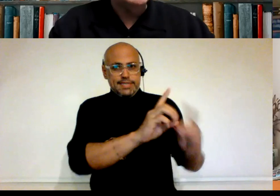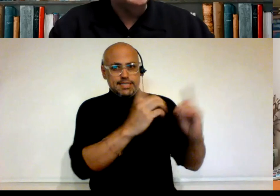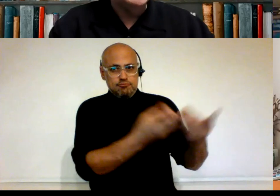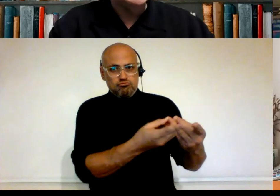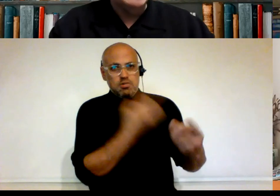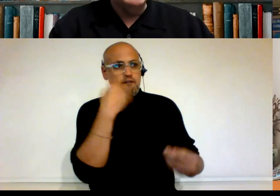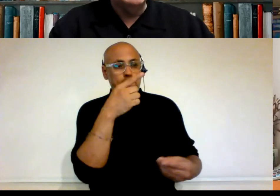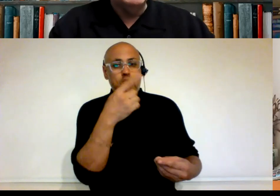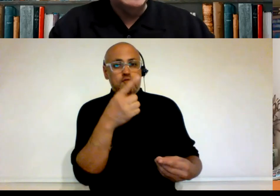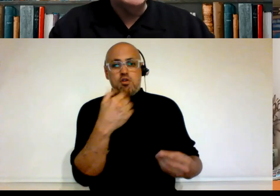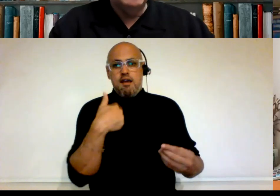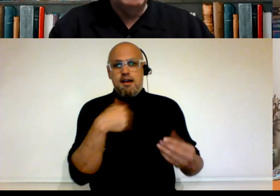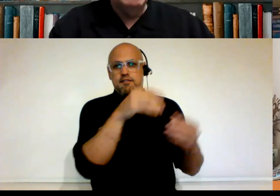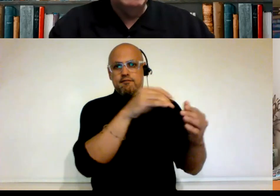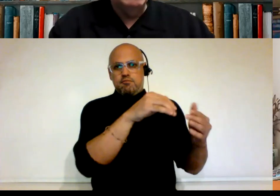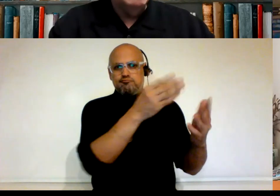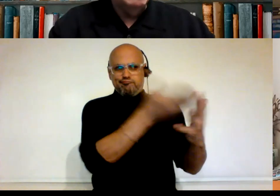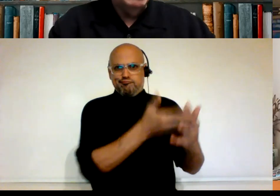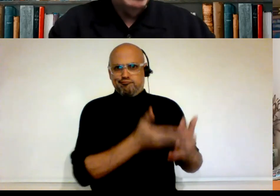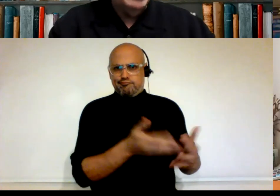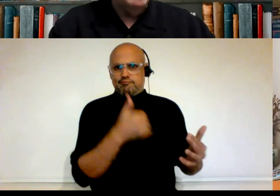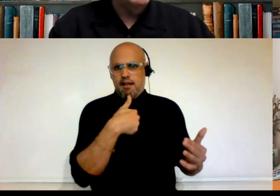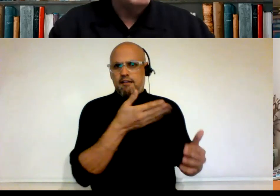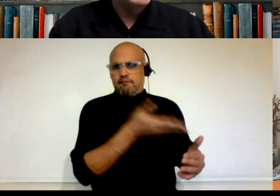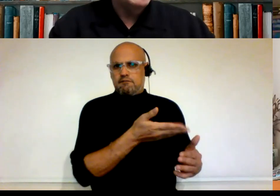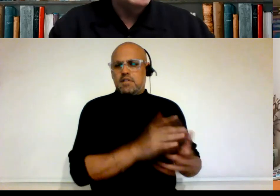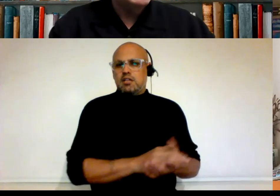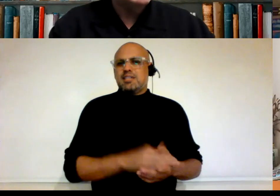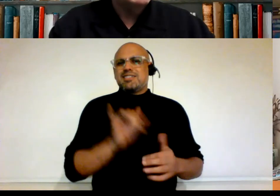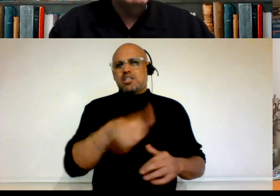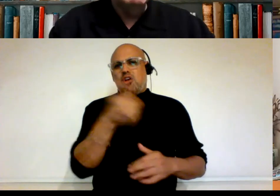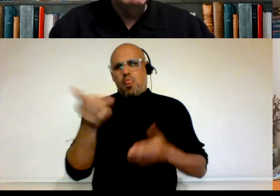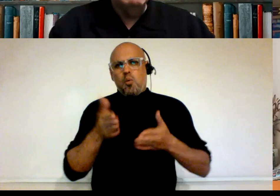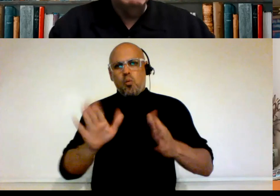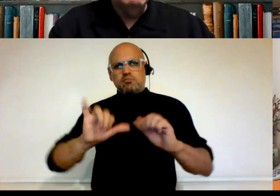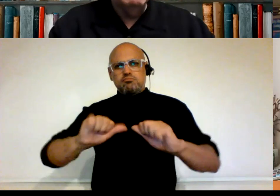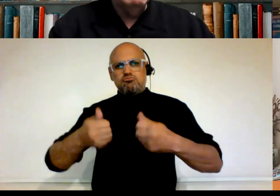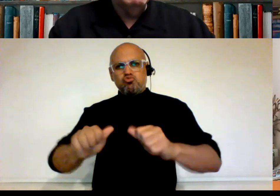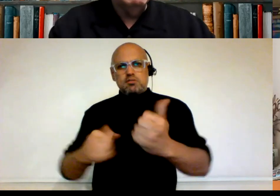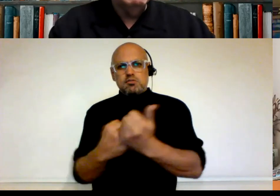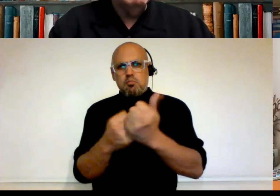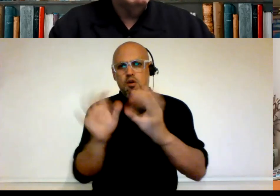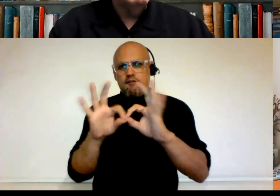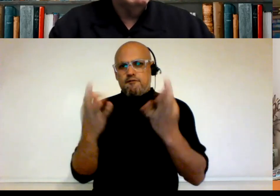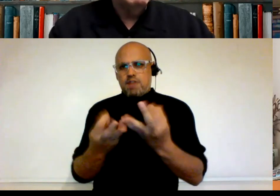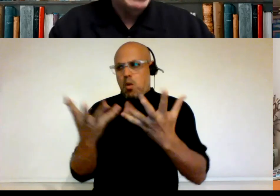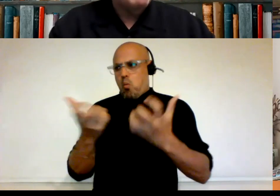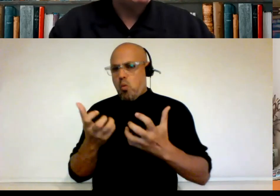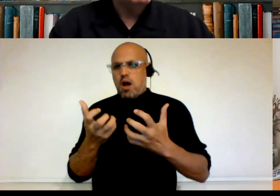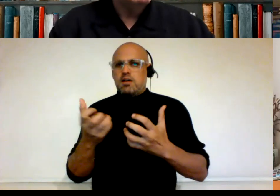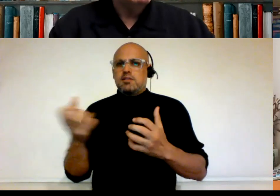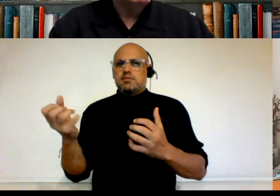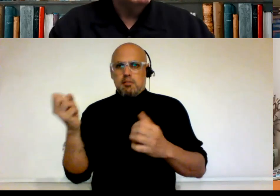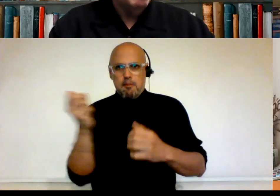we could have records of that. And so this is just another measure that we're trying to support our families who wish to be able to come back